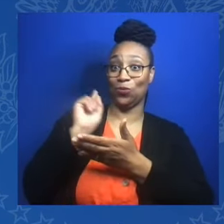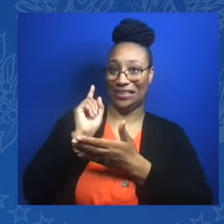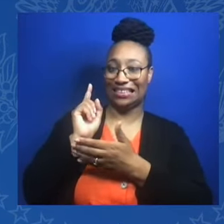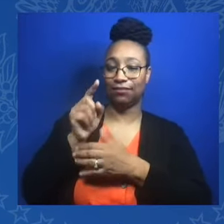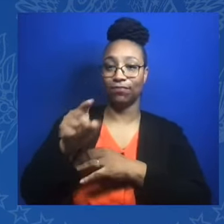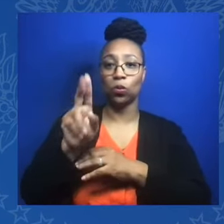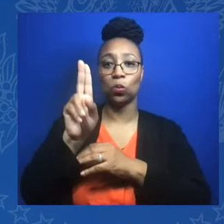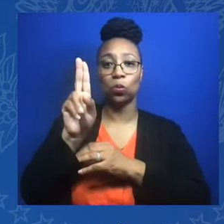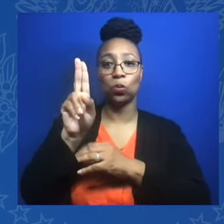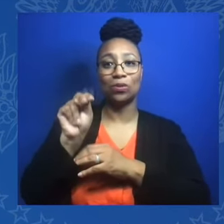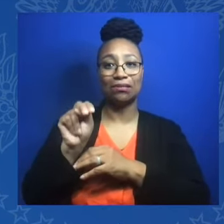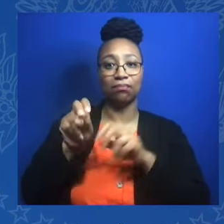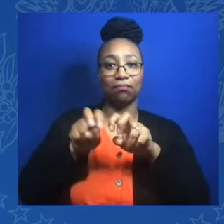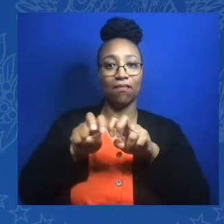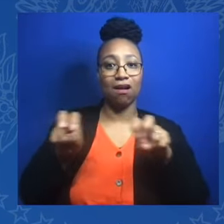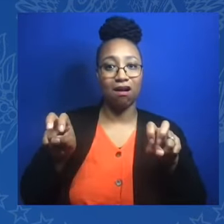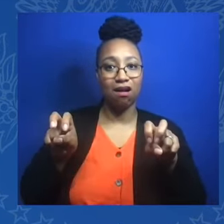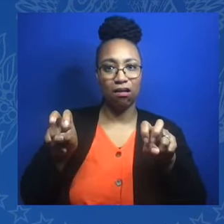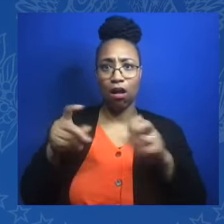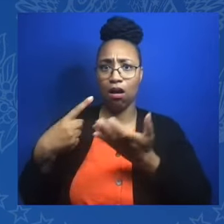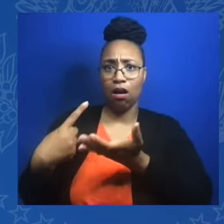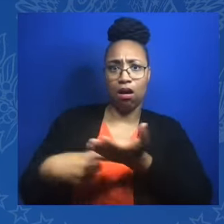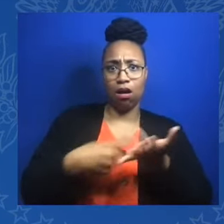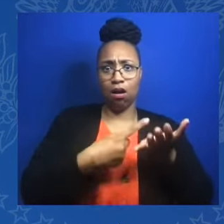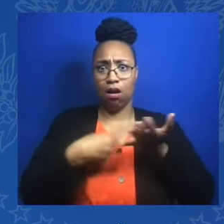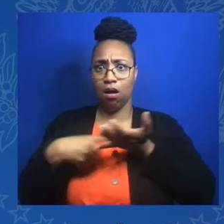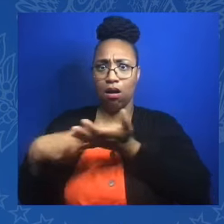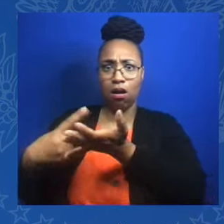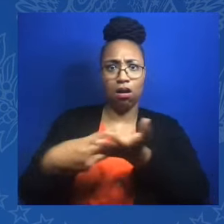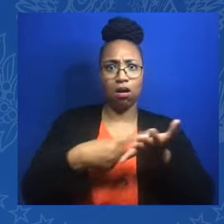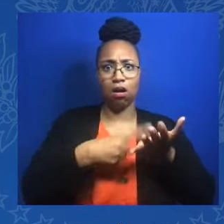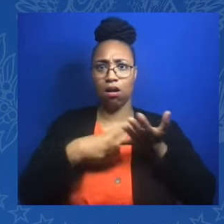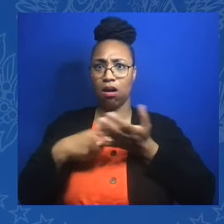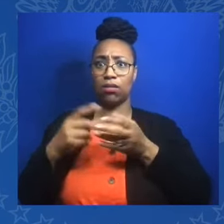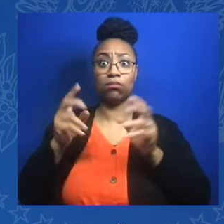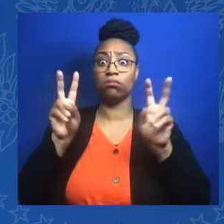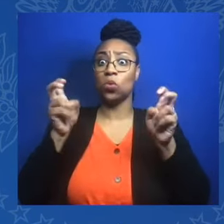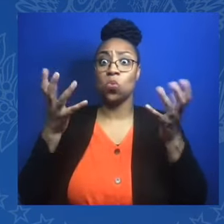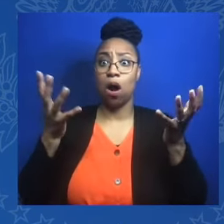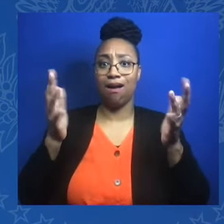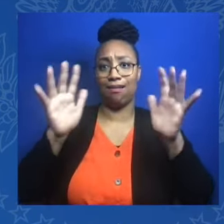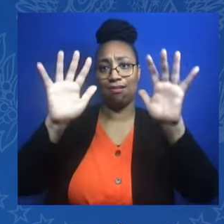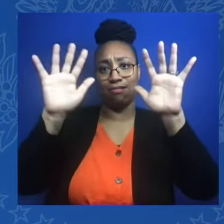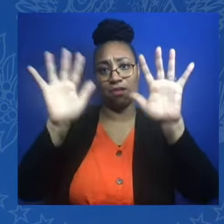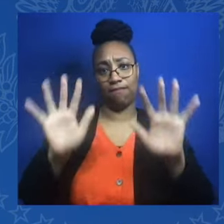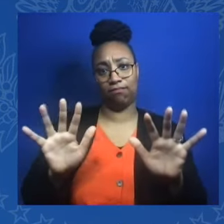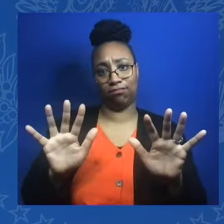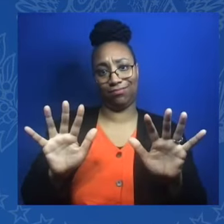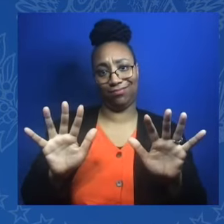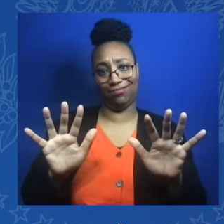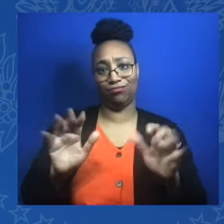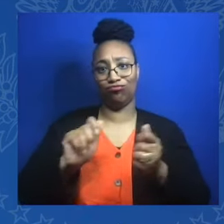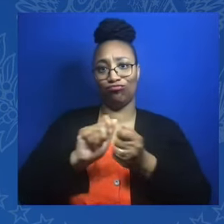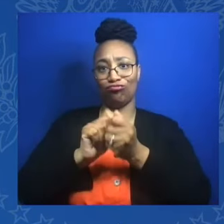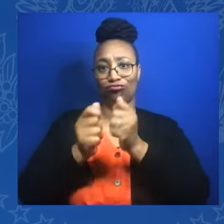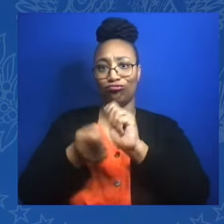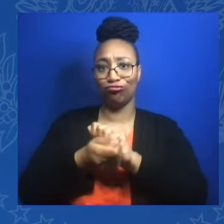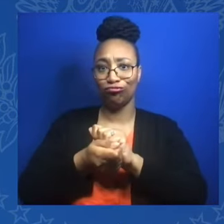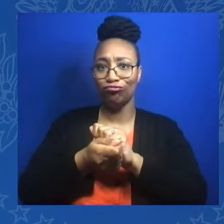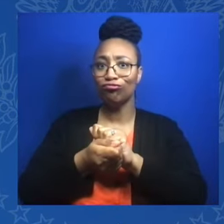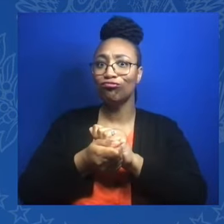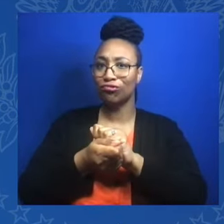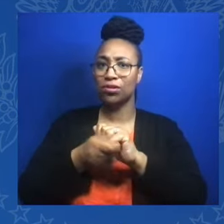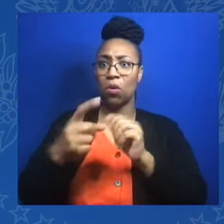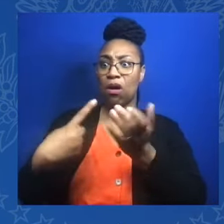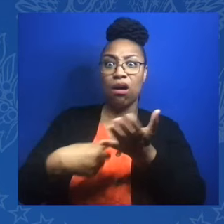de réchauffement climatique au cours de la prochaine décennie. Ça veut dire plus de vagues de chaleur,